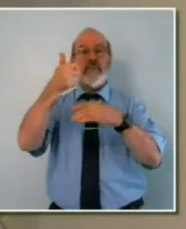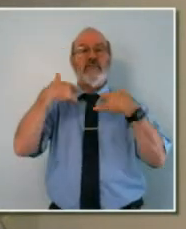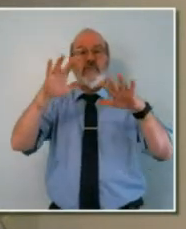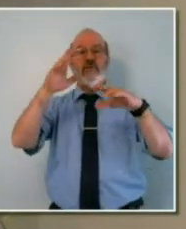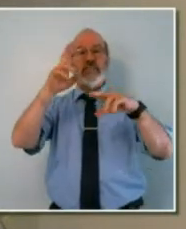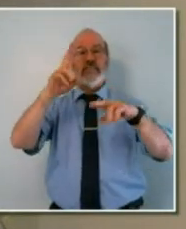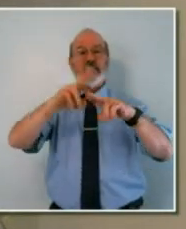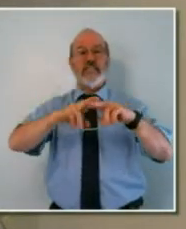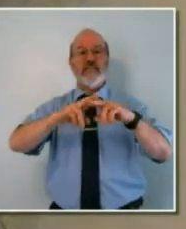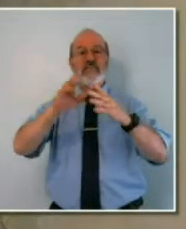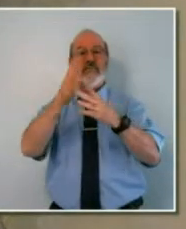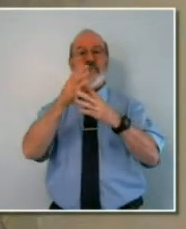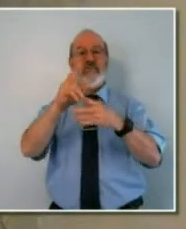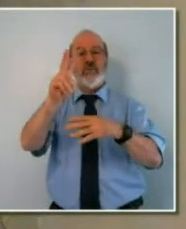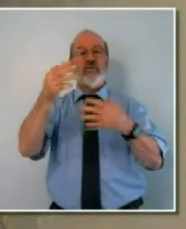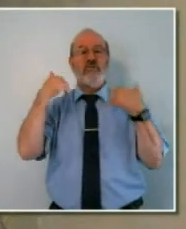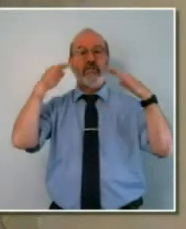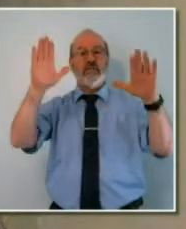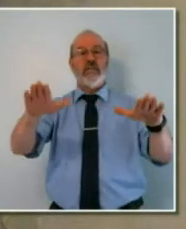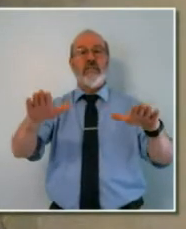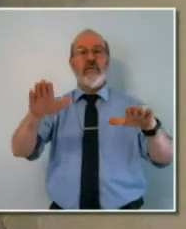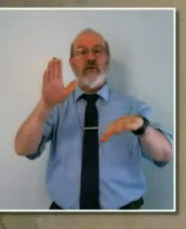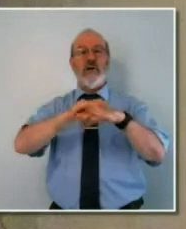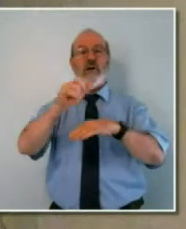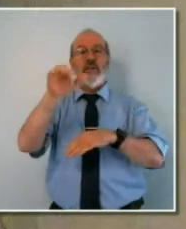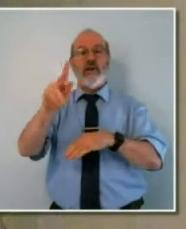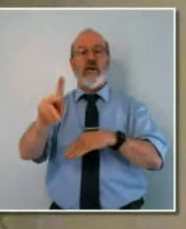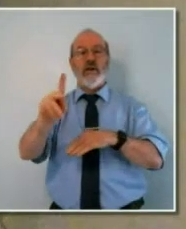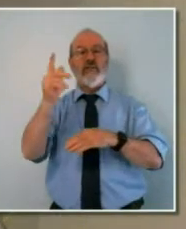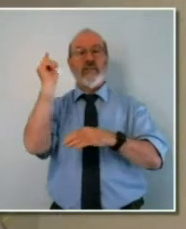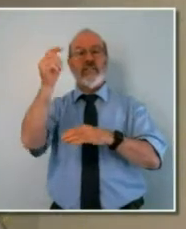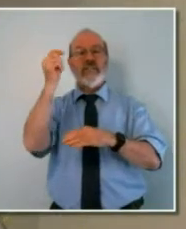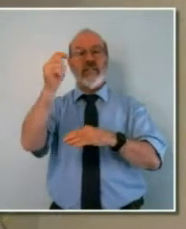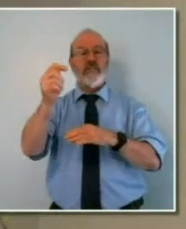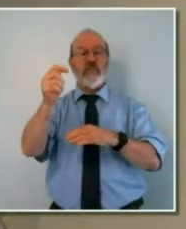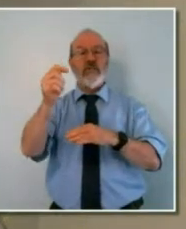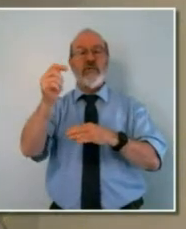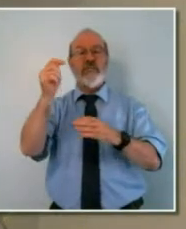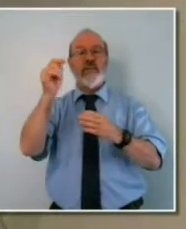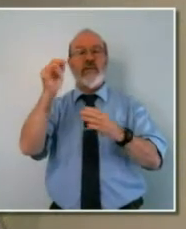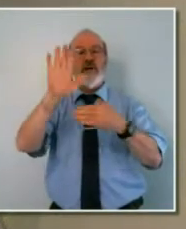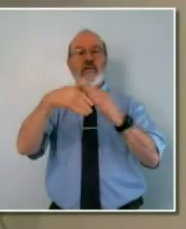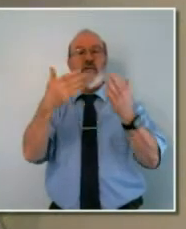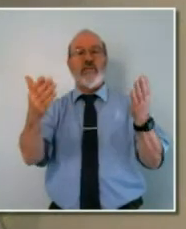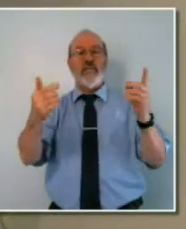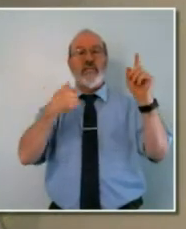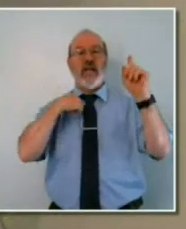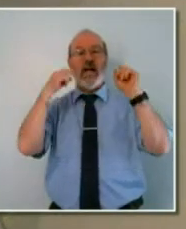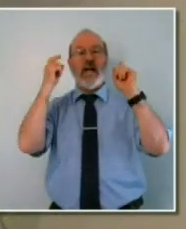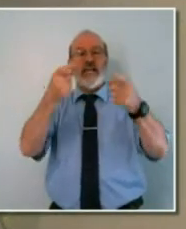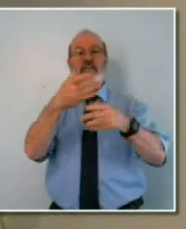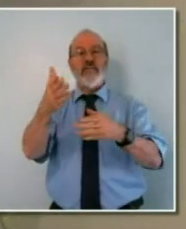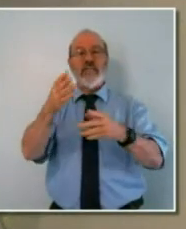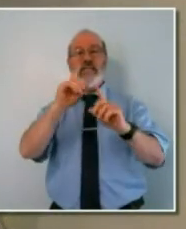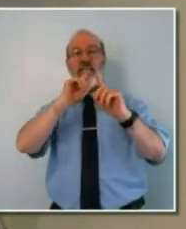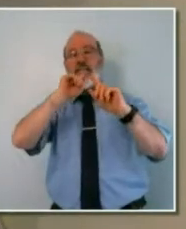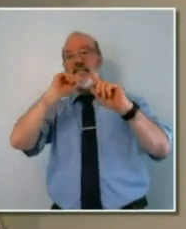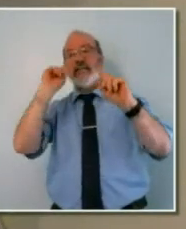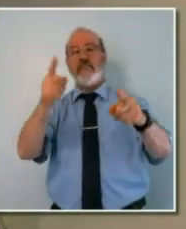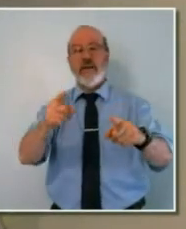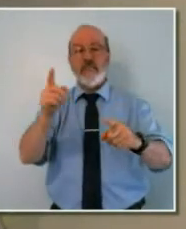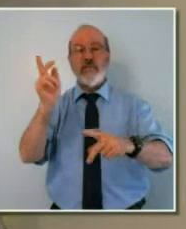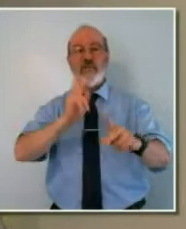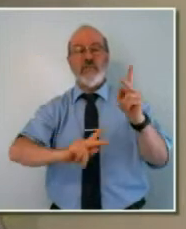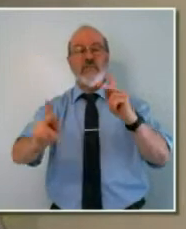from between the two cherubims, which are on the ark of the testimony of all things which I give thee in commandment unto the children